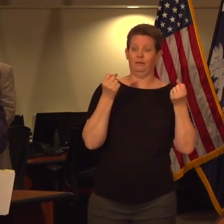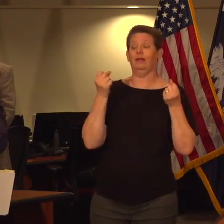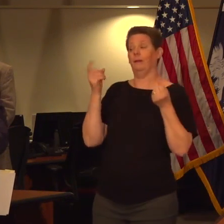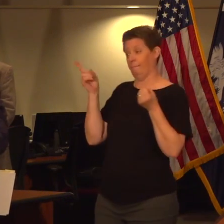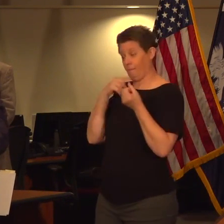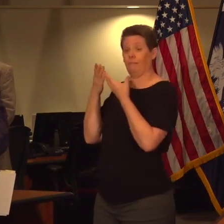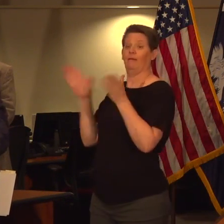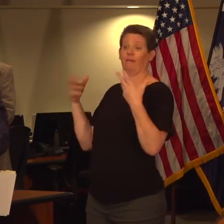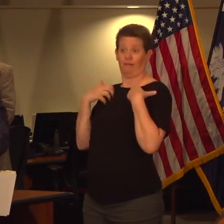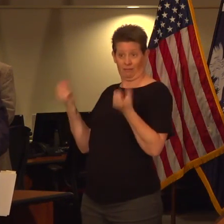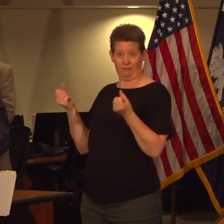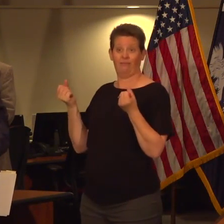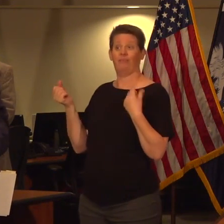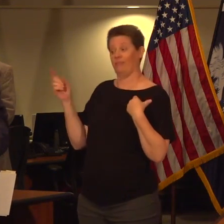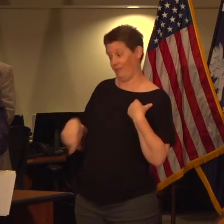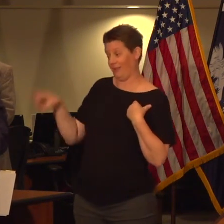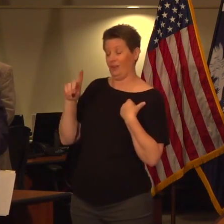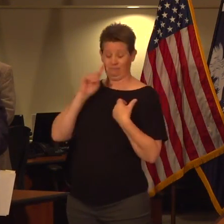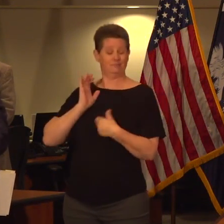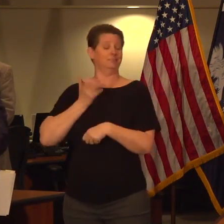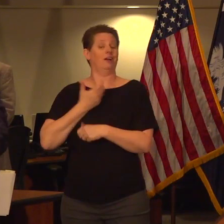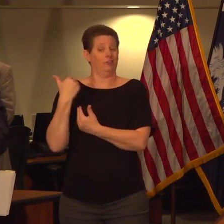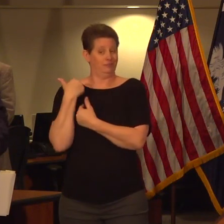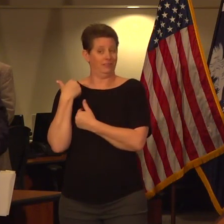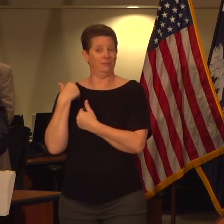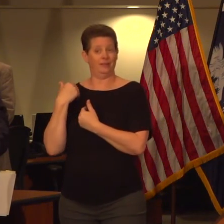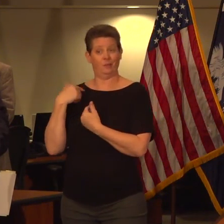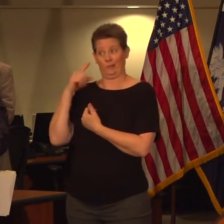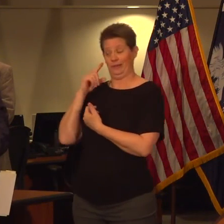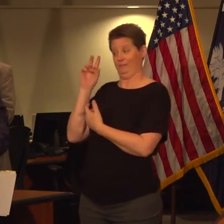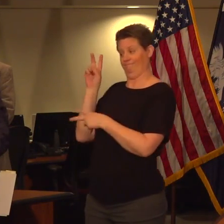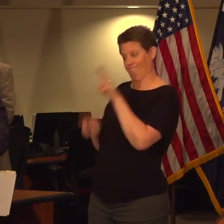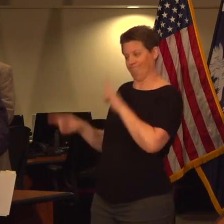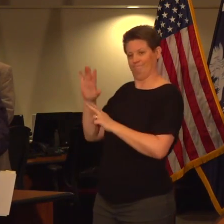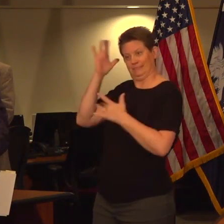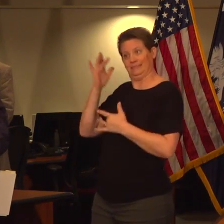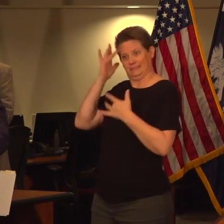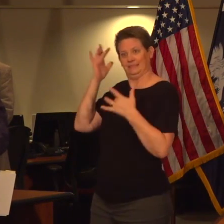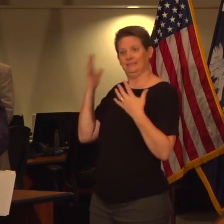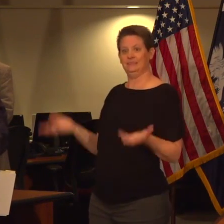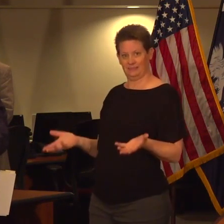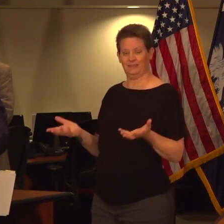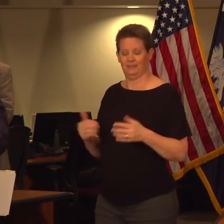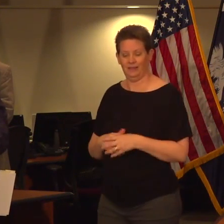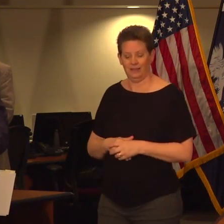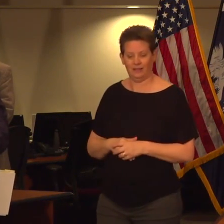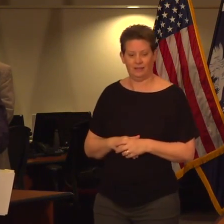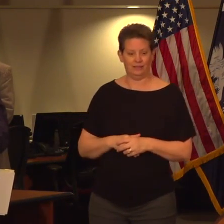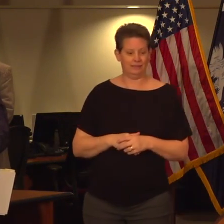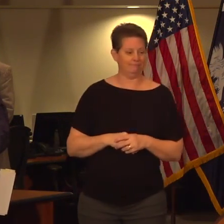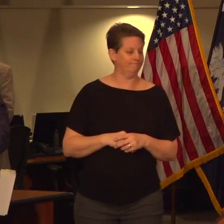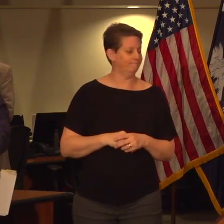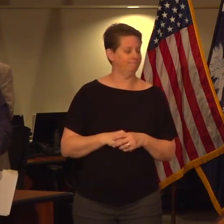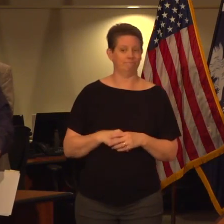health practitioners, it's our job that we do the disease monitoring, and as long as we continue to see a high